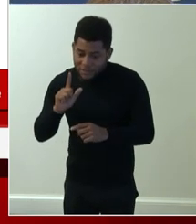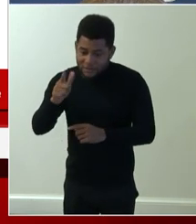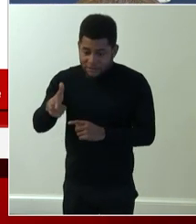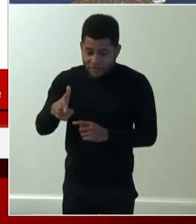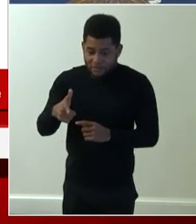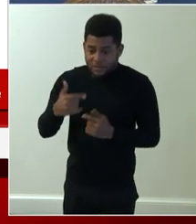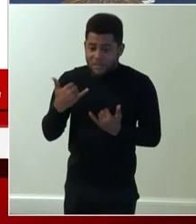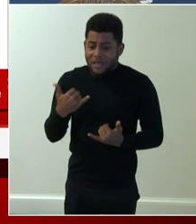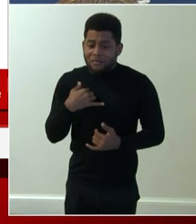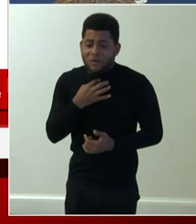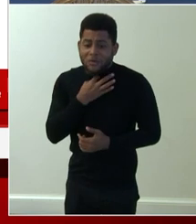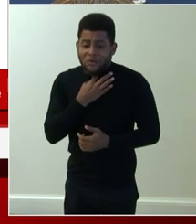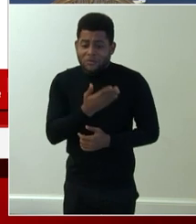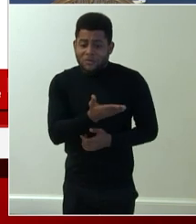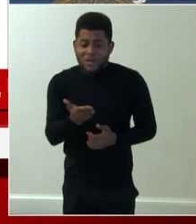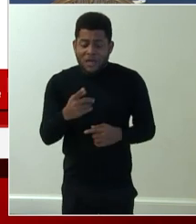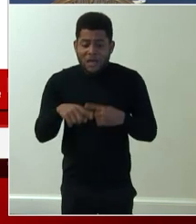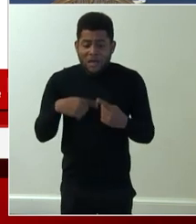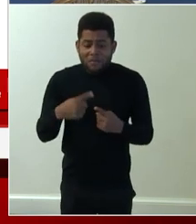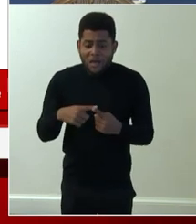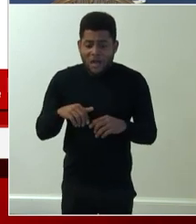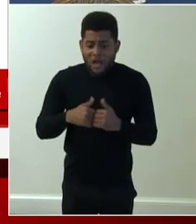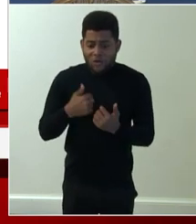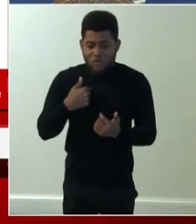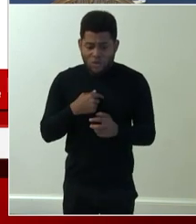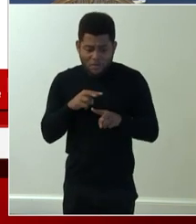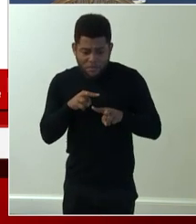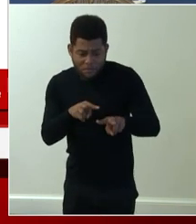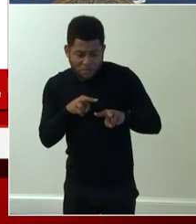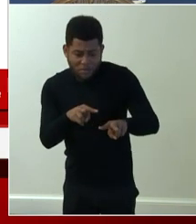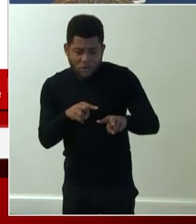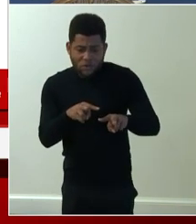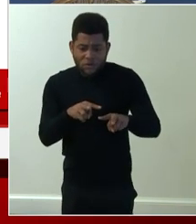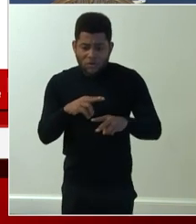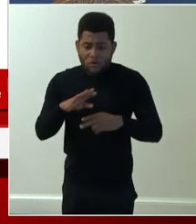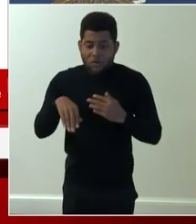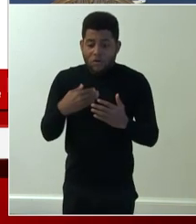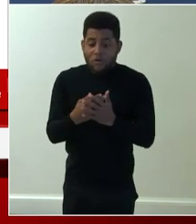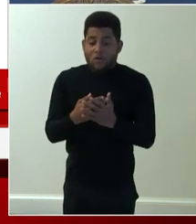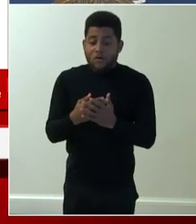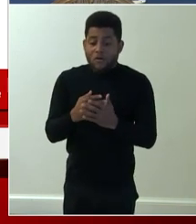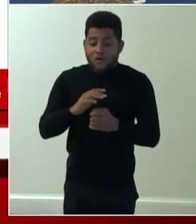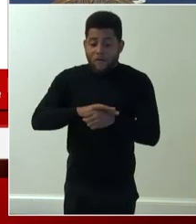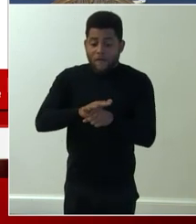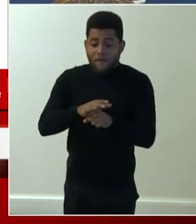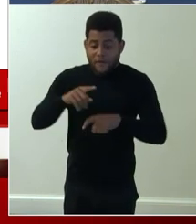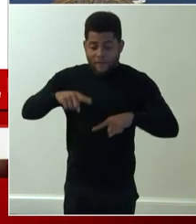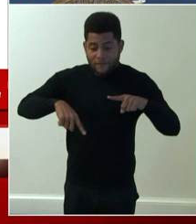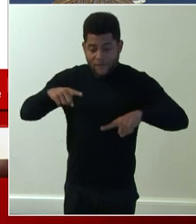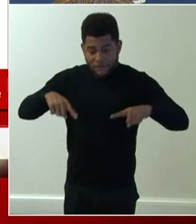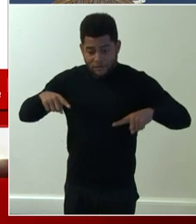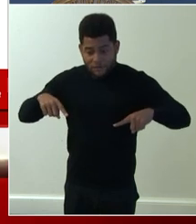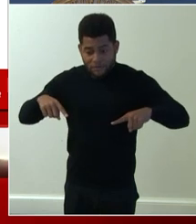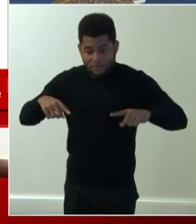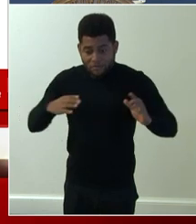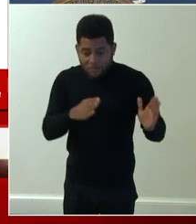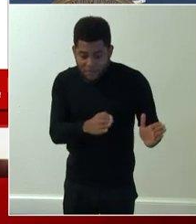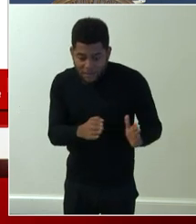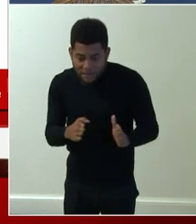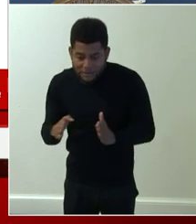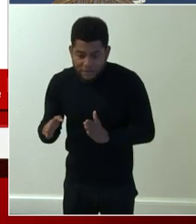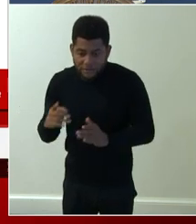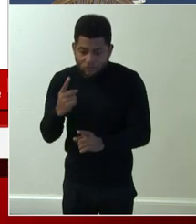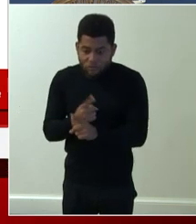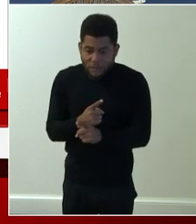how we're monitoring all of the variants and planning accordingly,